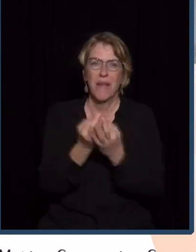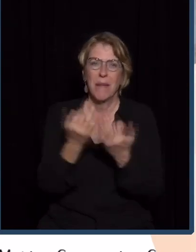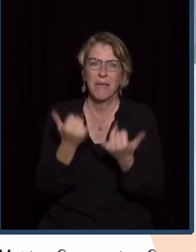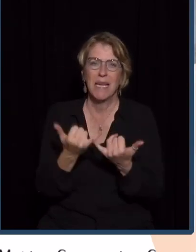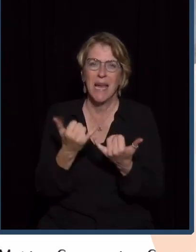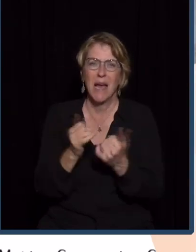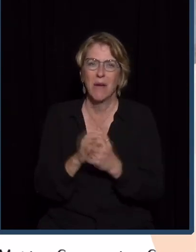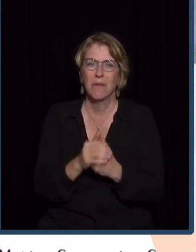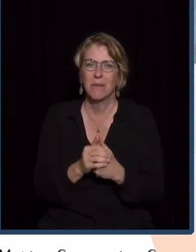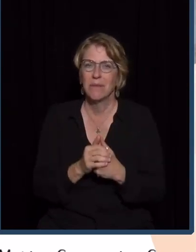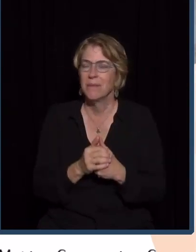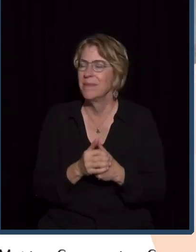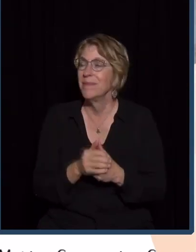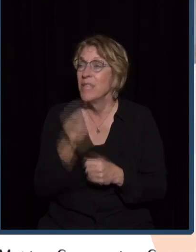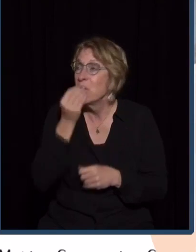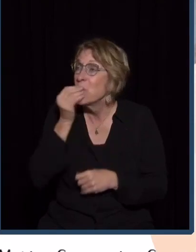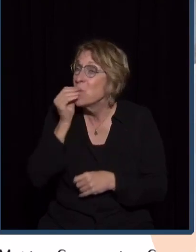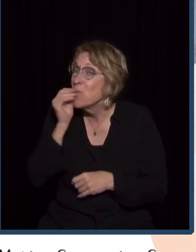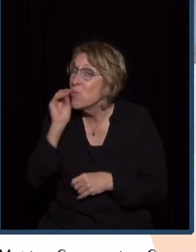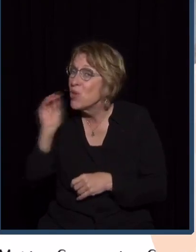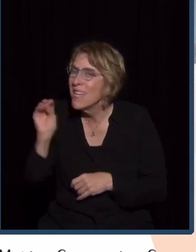to give you a kiss.